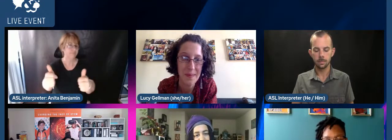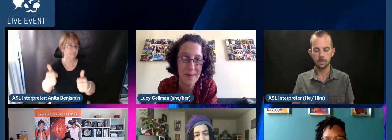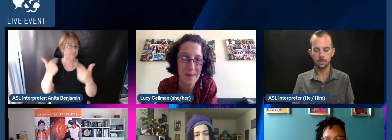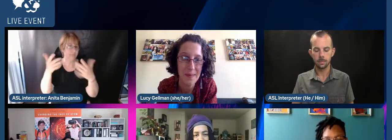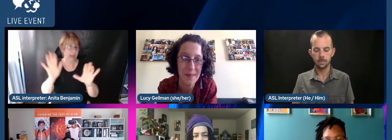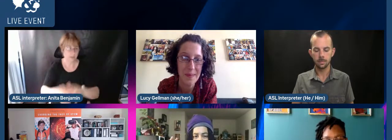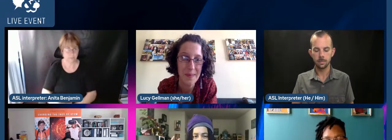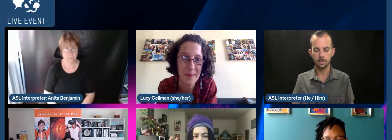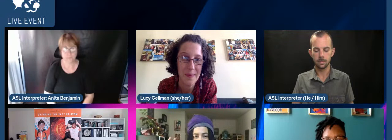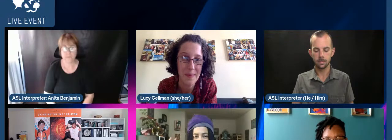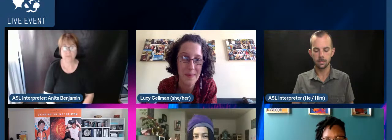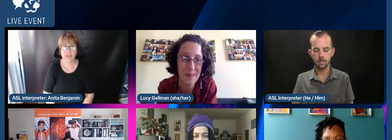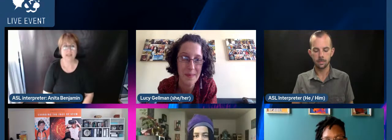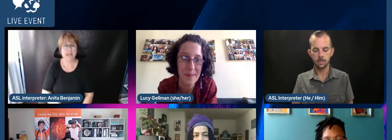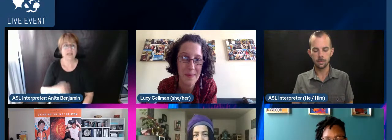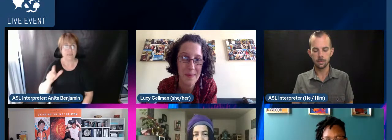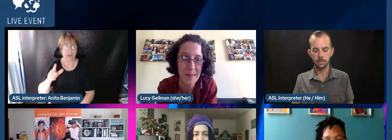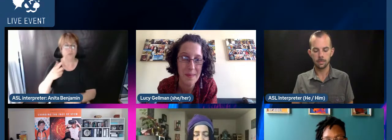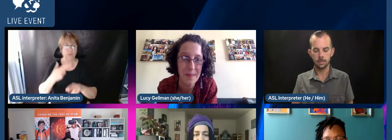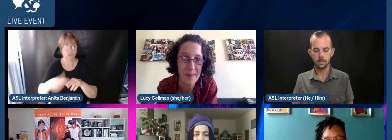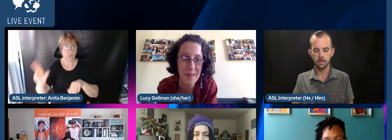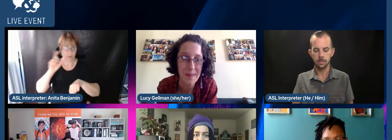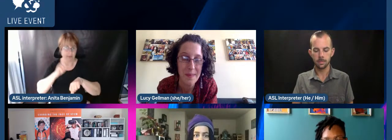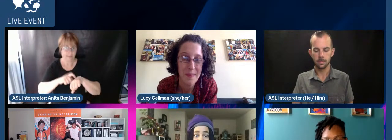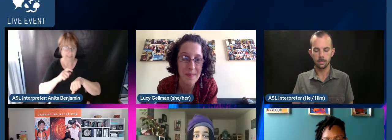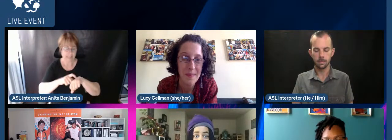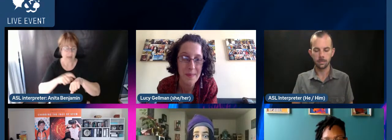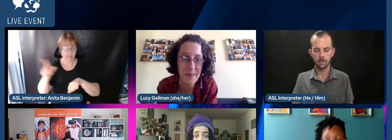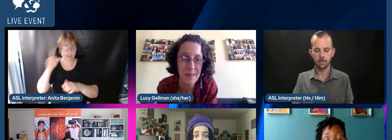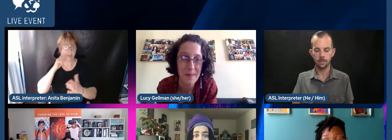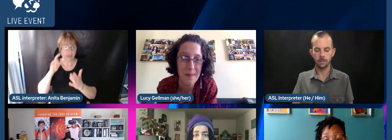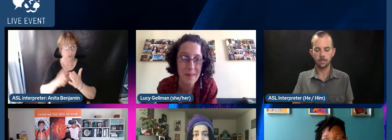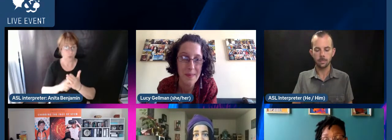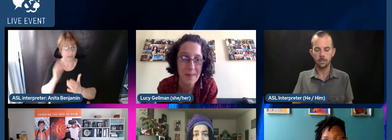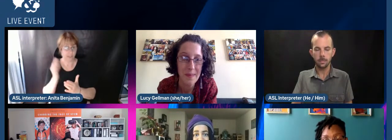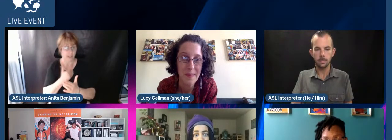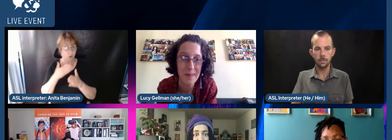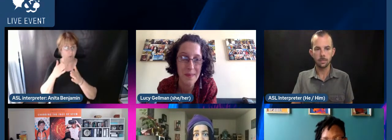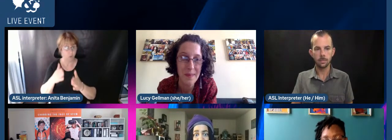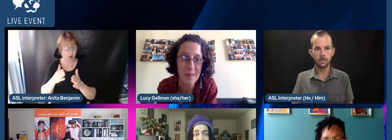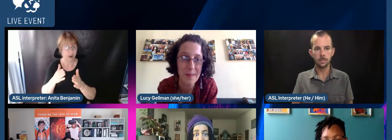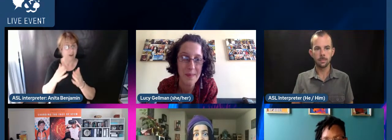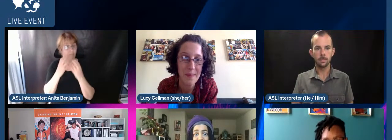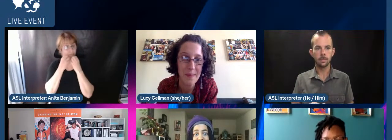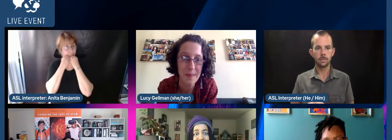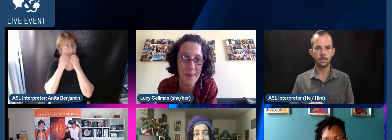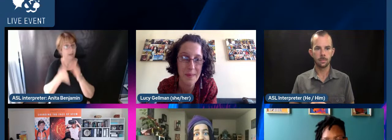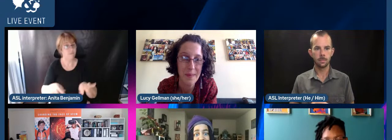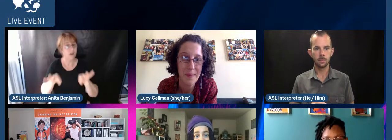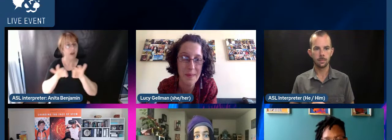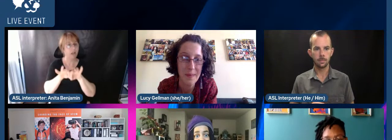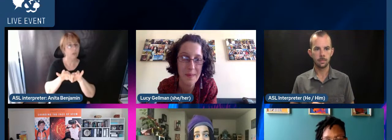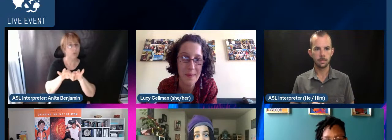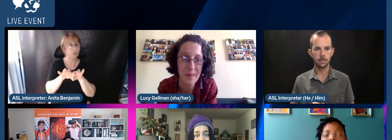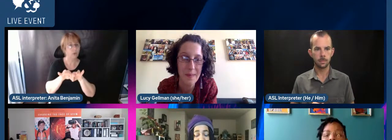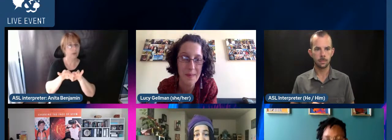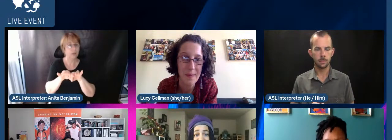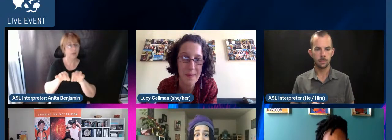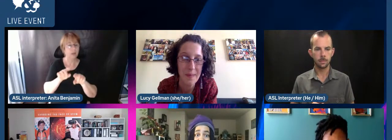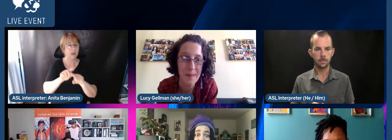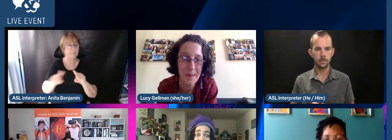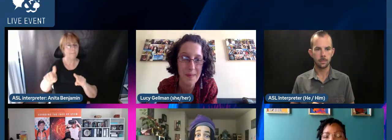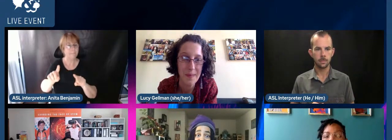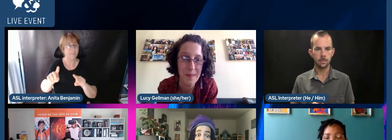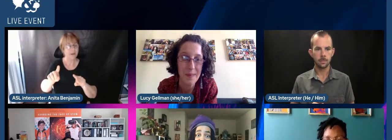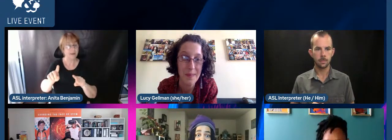also see them, this was like a short period of time where they saw that our ways had value And I was like, oh no, this is the dangerous place where they